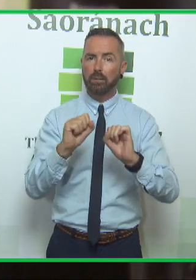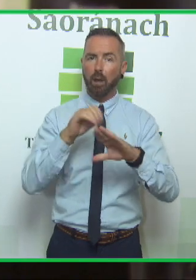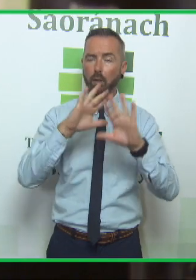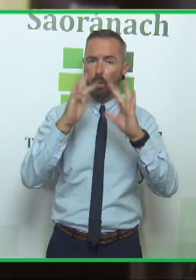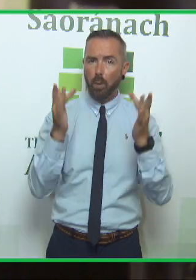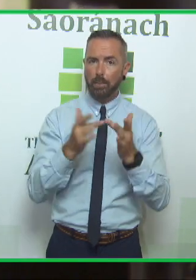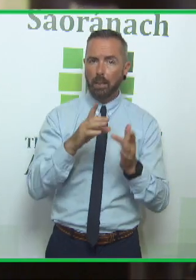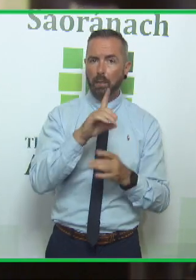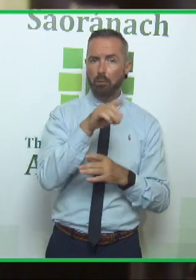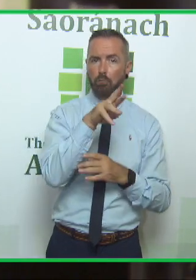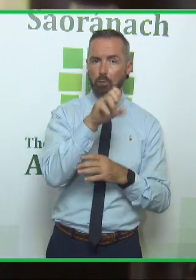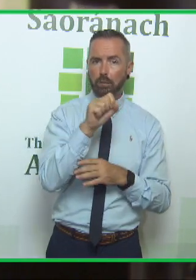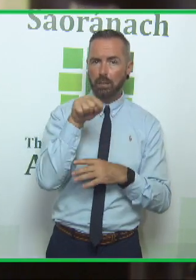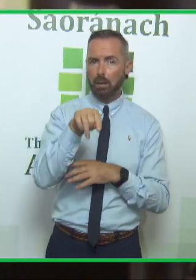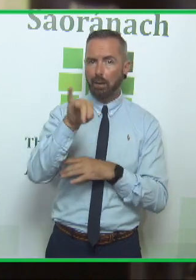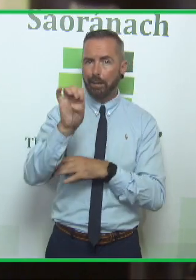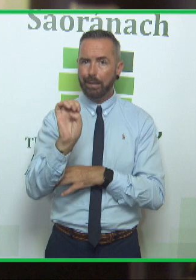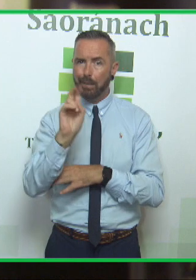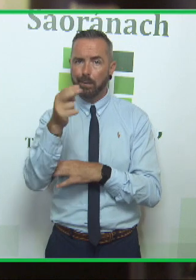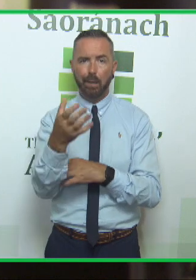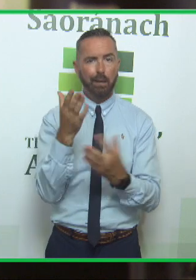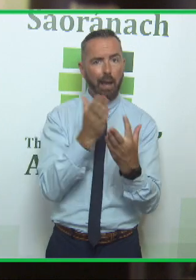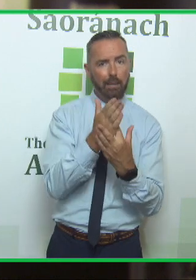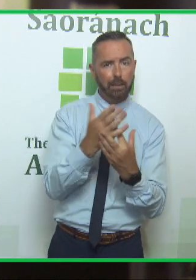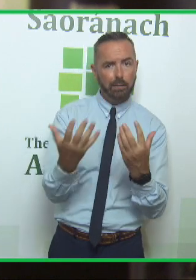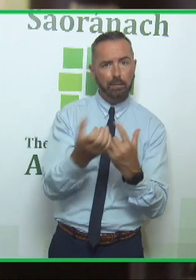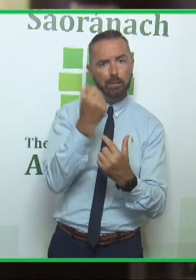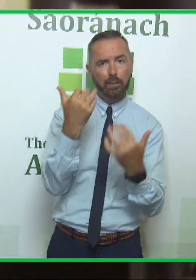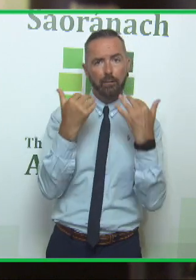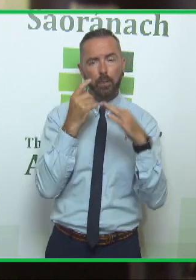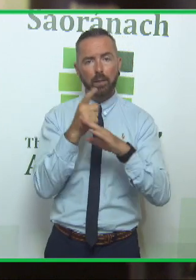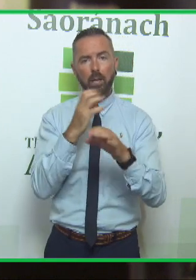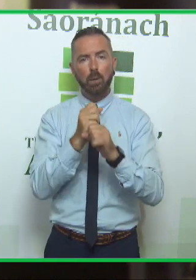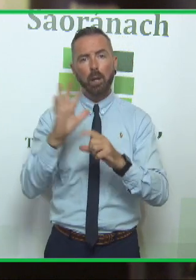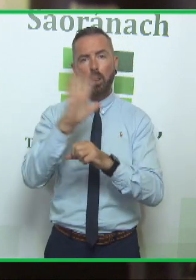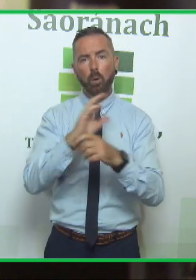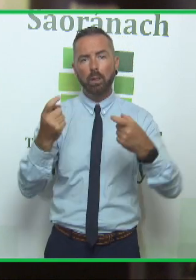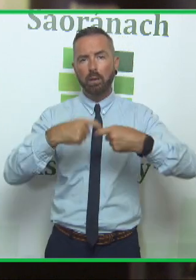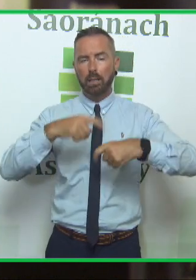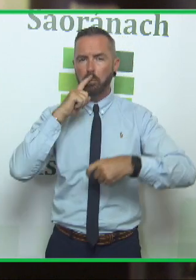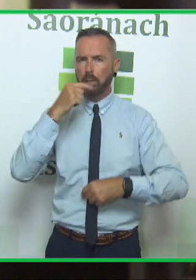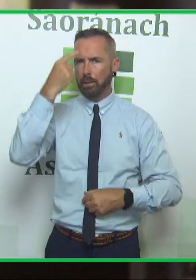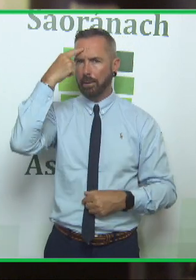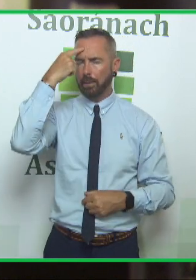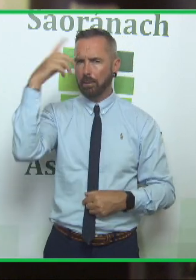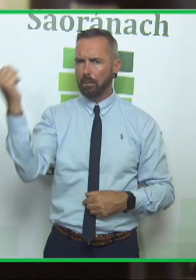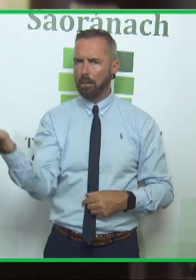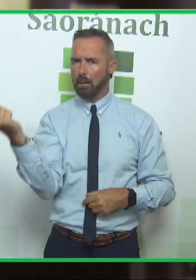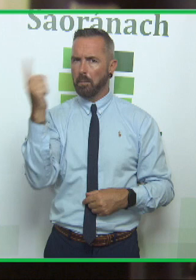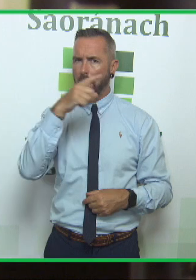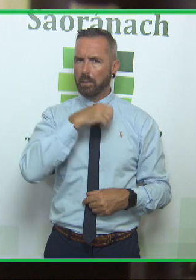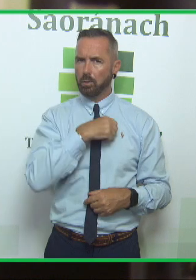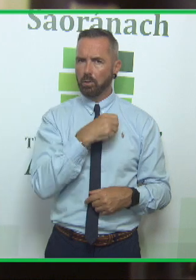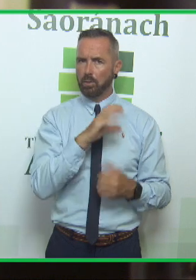can access and get information there about local contacts. But I think it goes back to the fact that it's